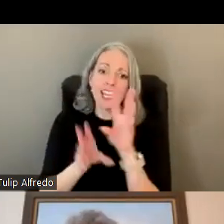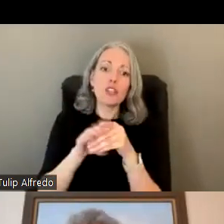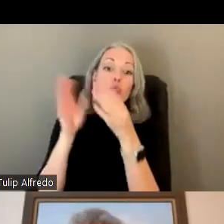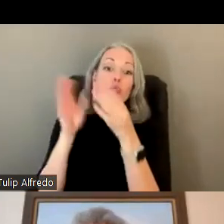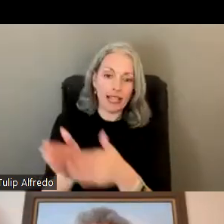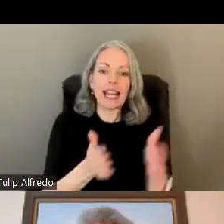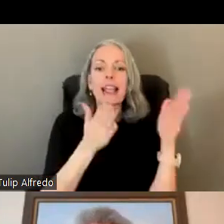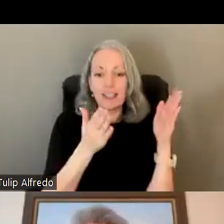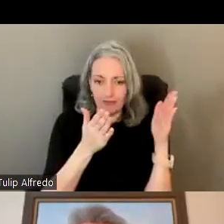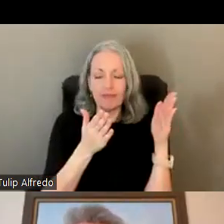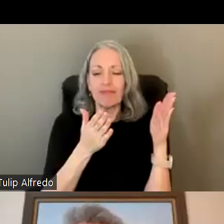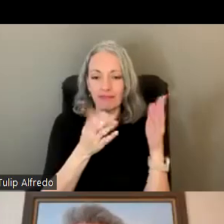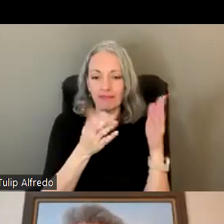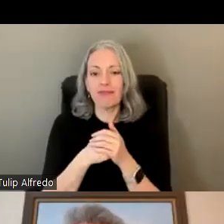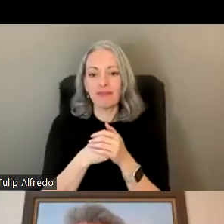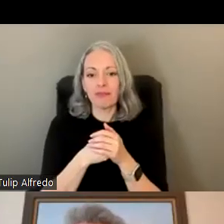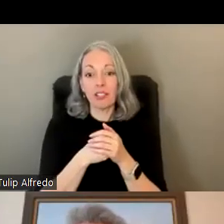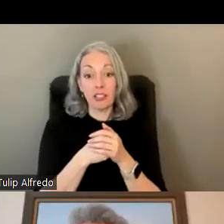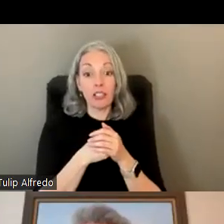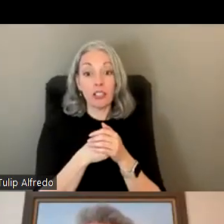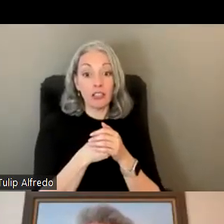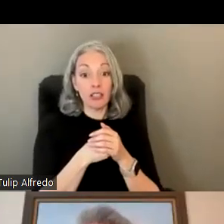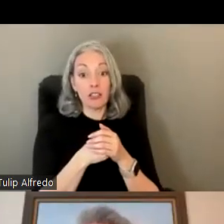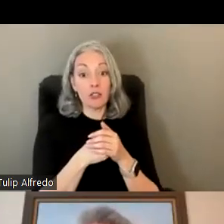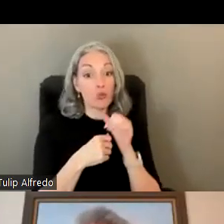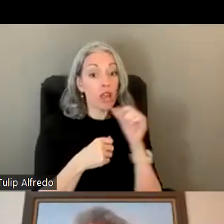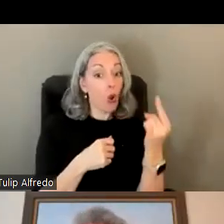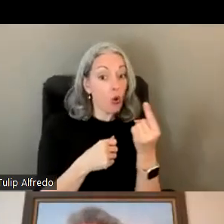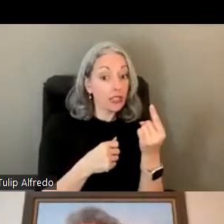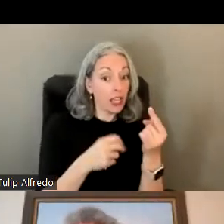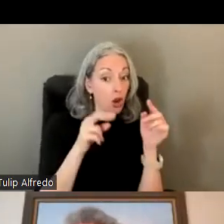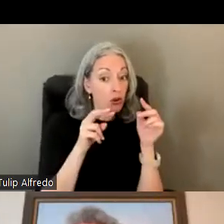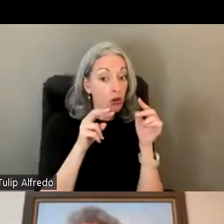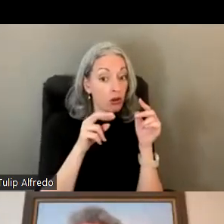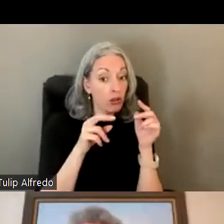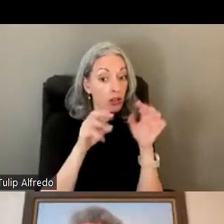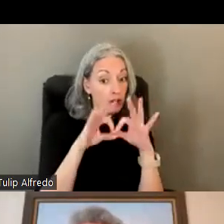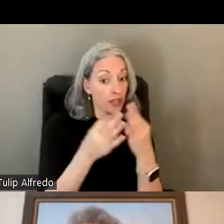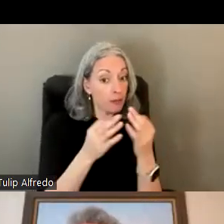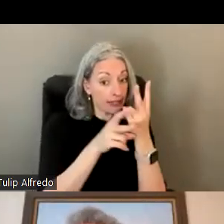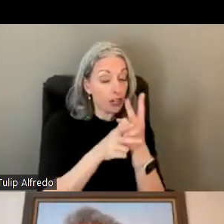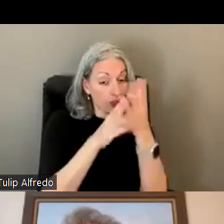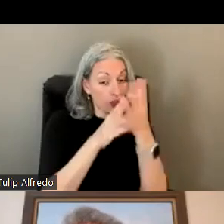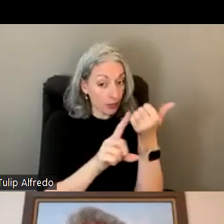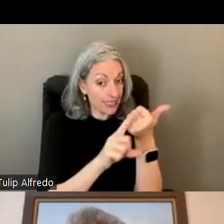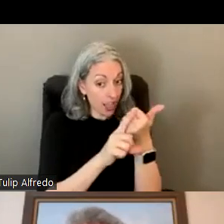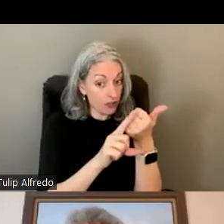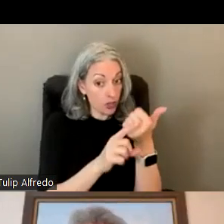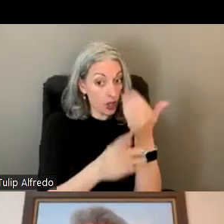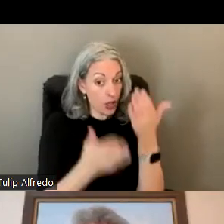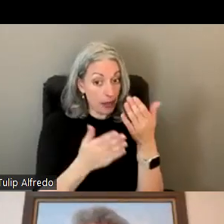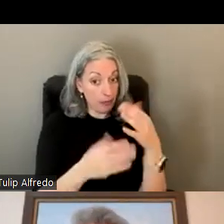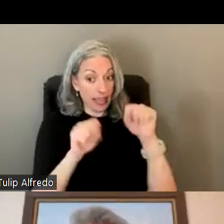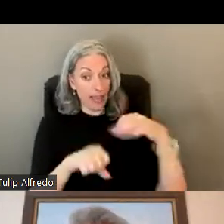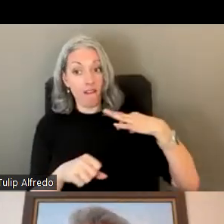planning, so that not only are we looking that family caregivers themselves who might be able to